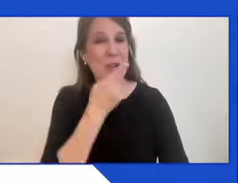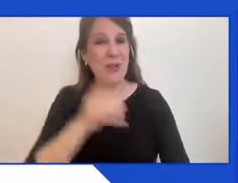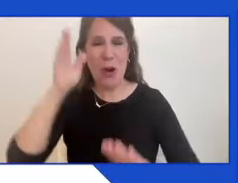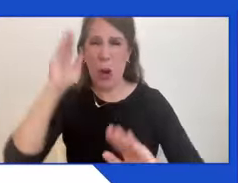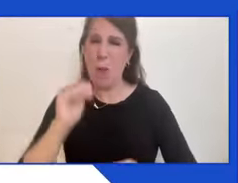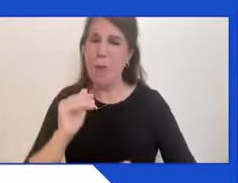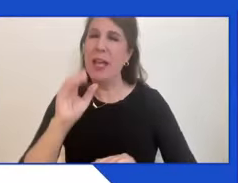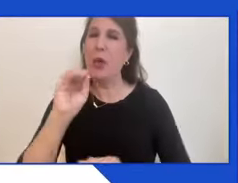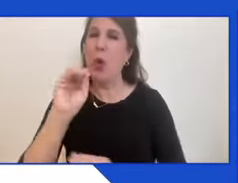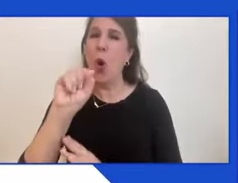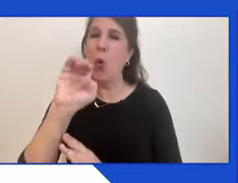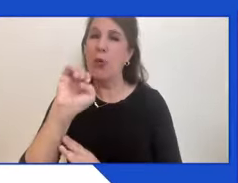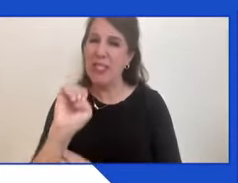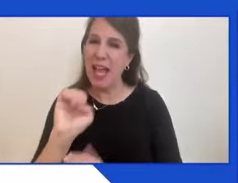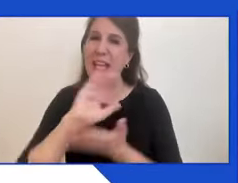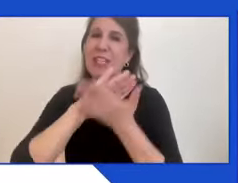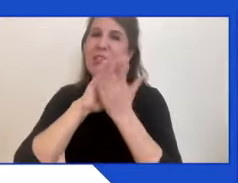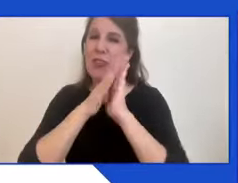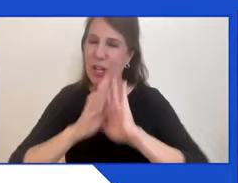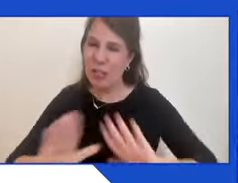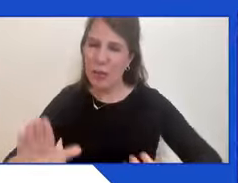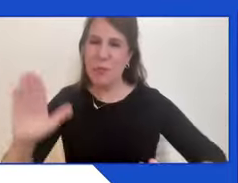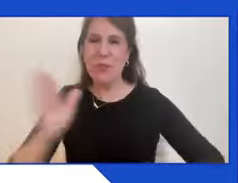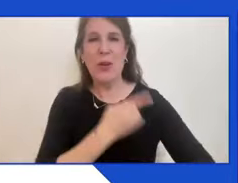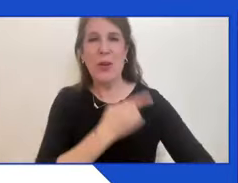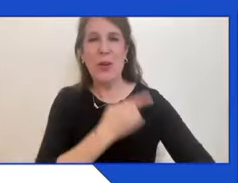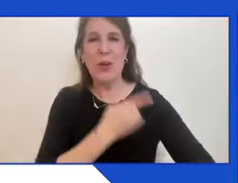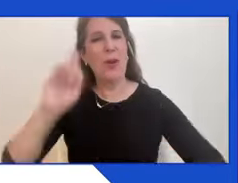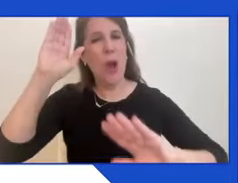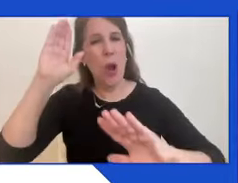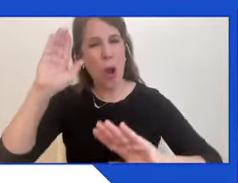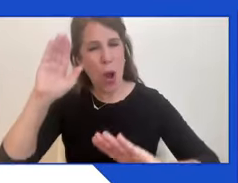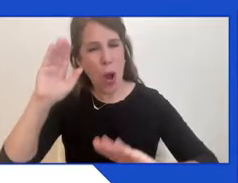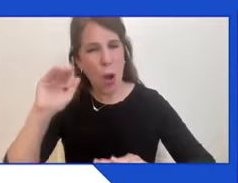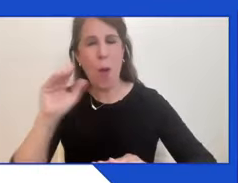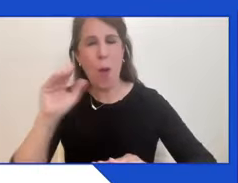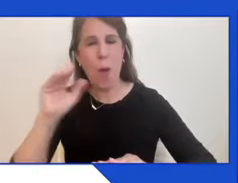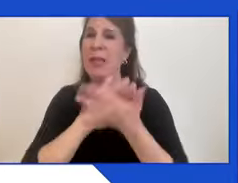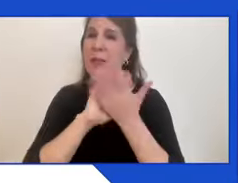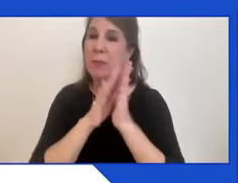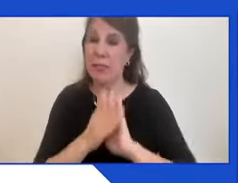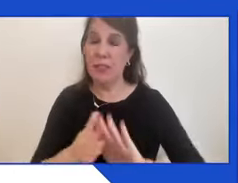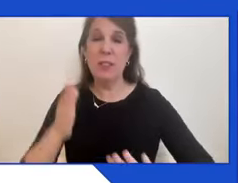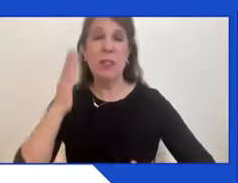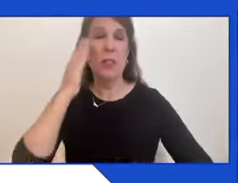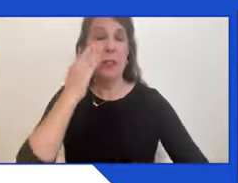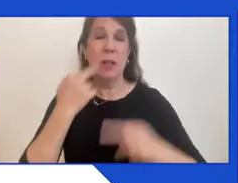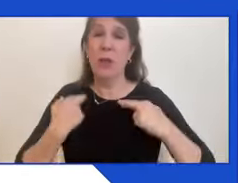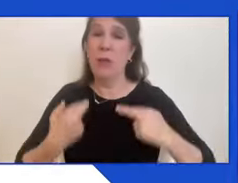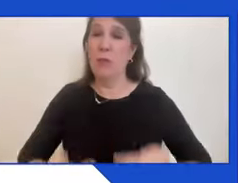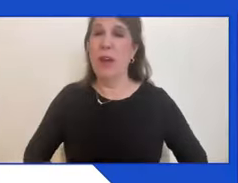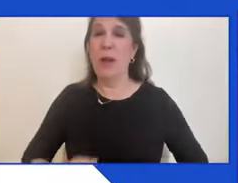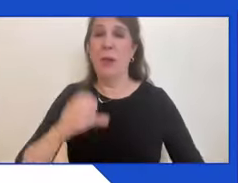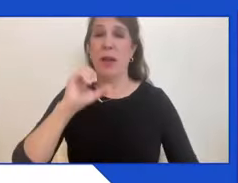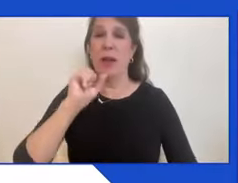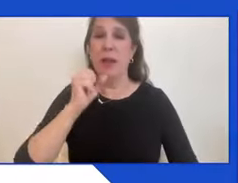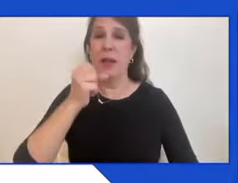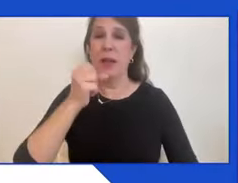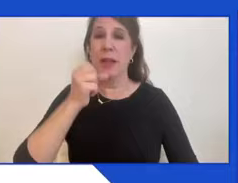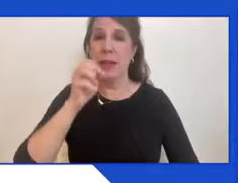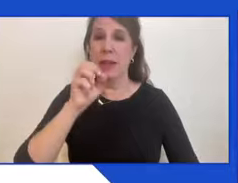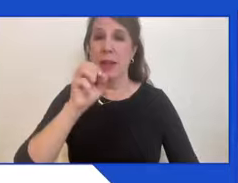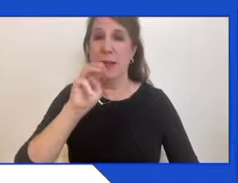peace. In the words of Rabbi Levi Shem Tov, we fight anti-Semitism